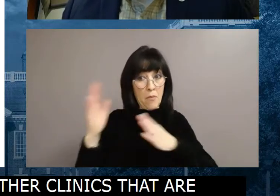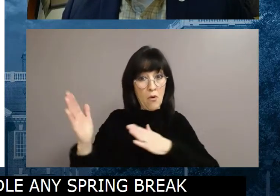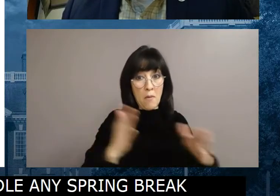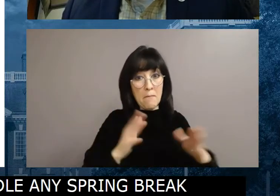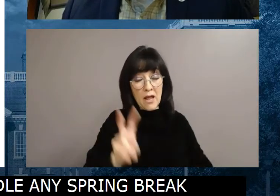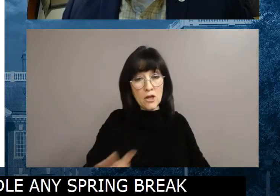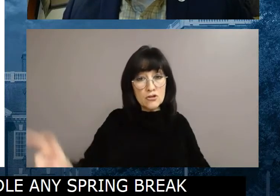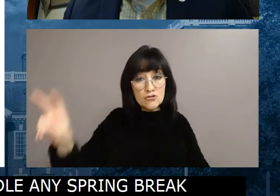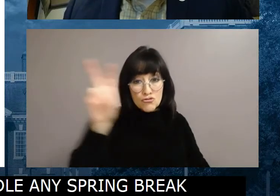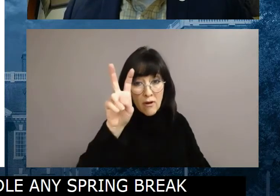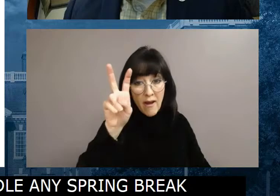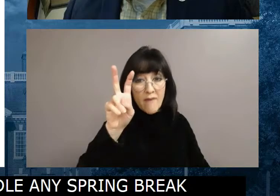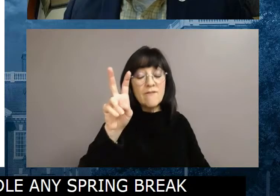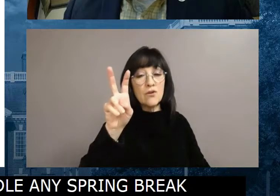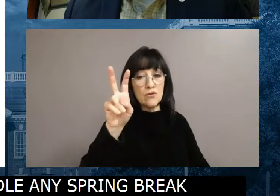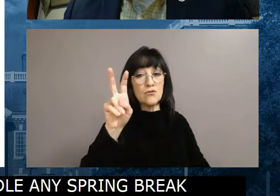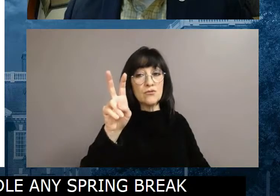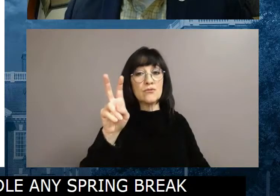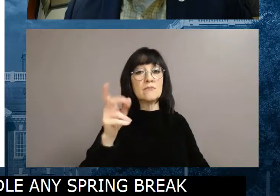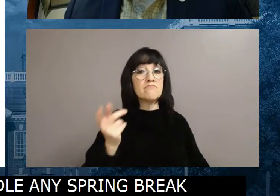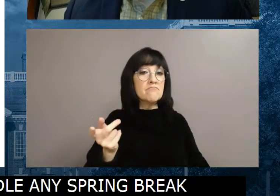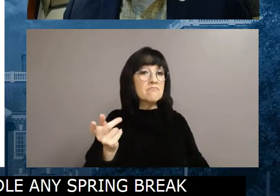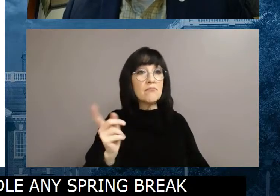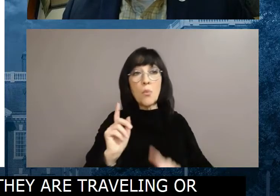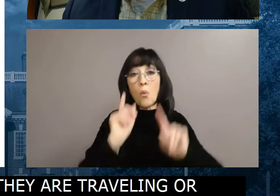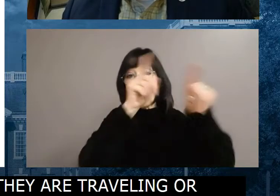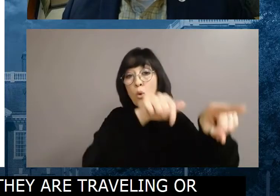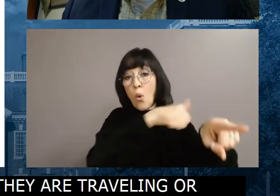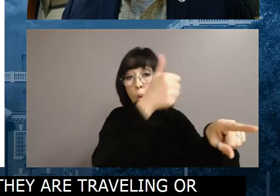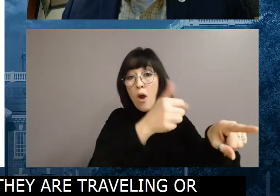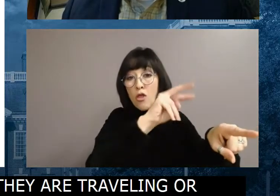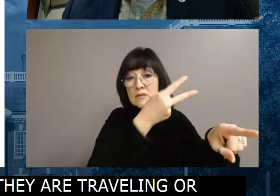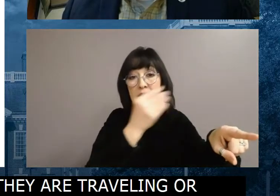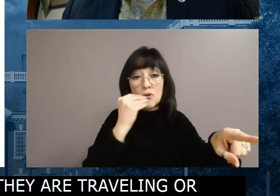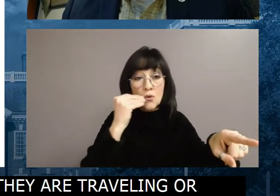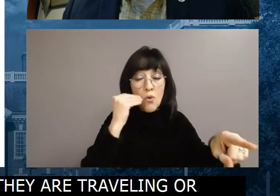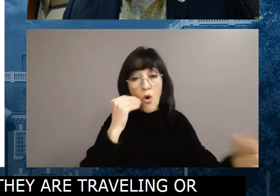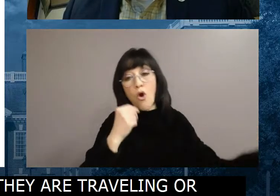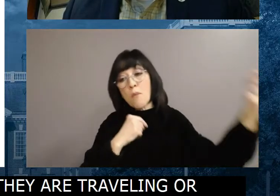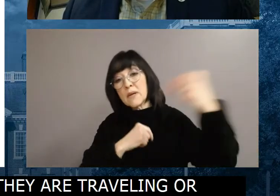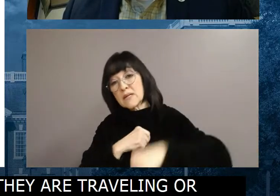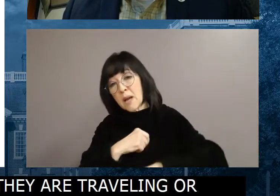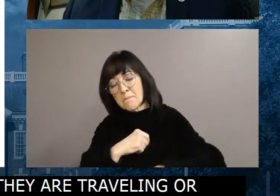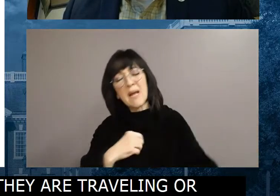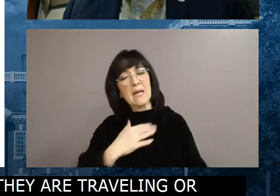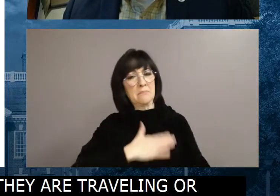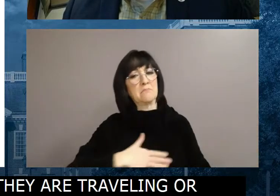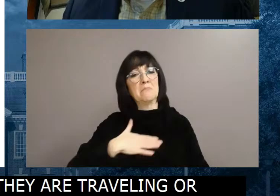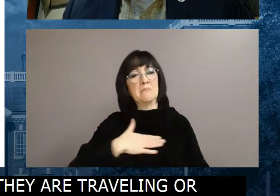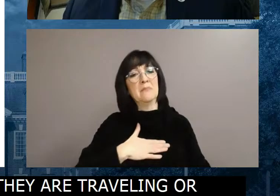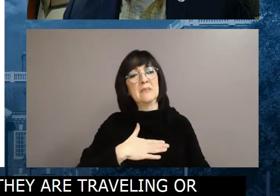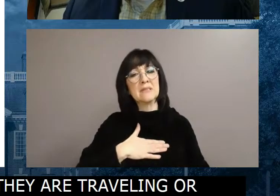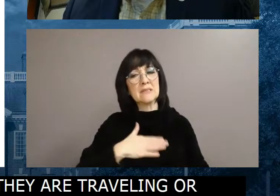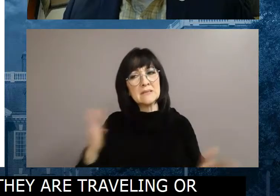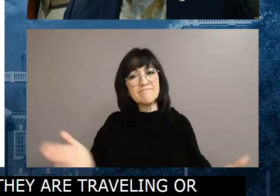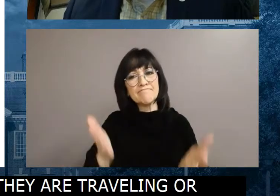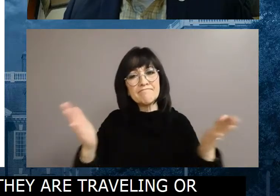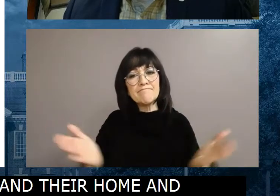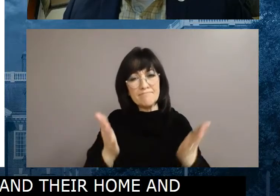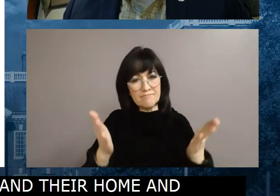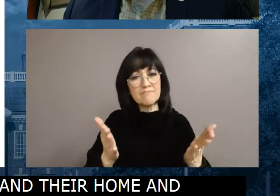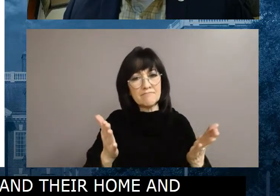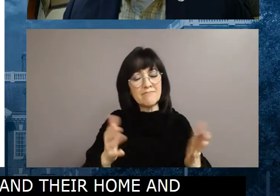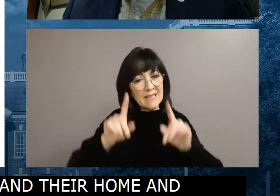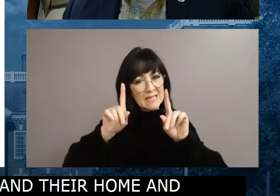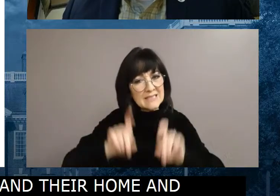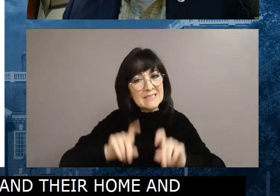a Institute of Higher Learning to their home and coming back, please get tested. We have that capability. We're not